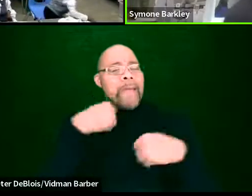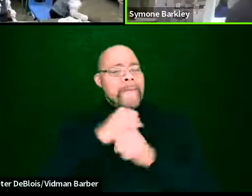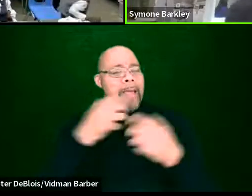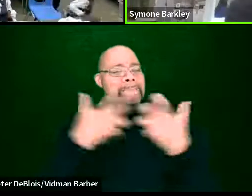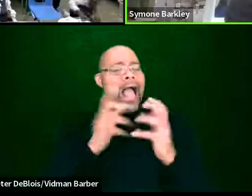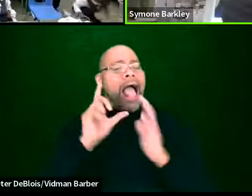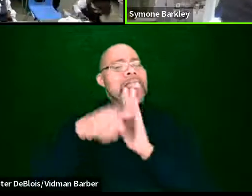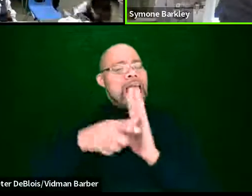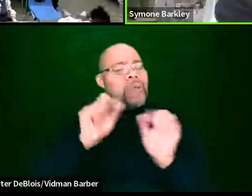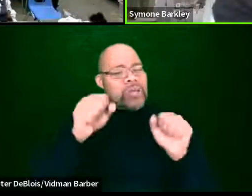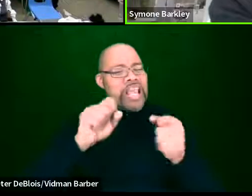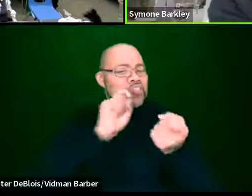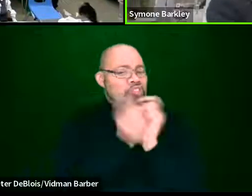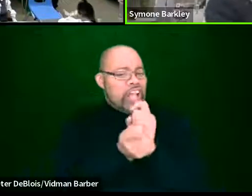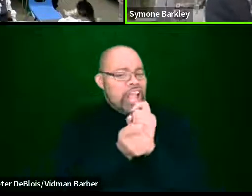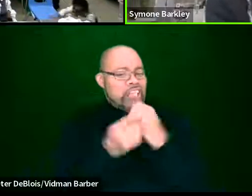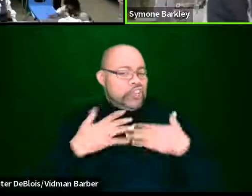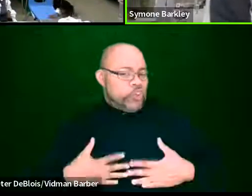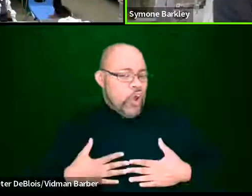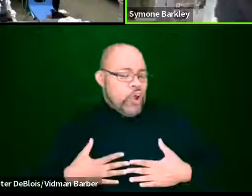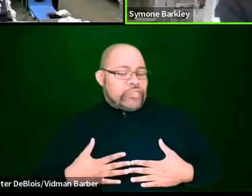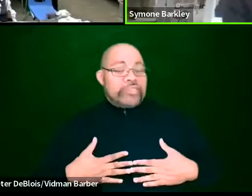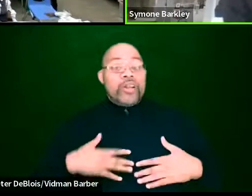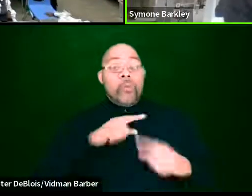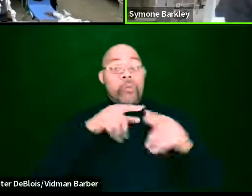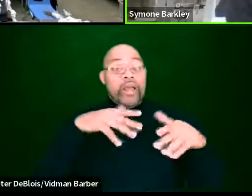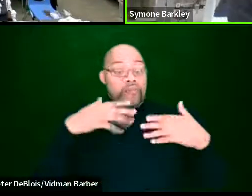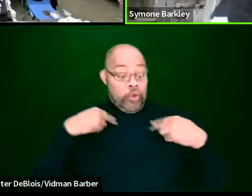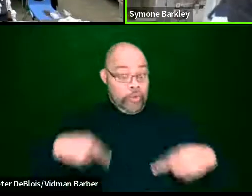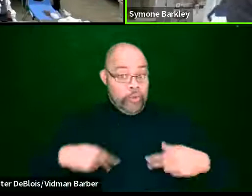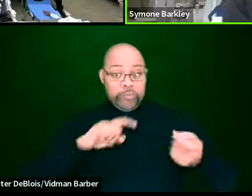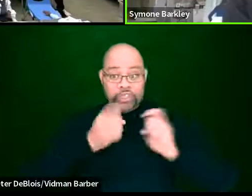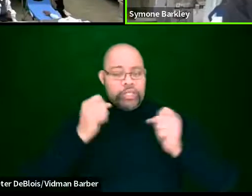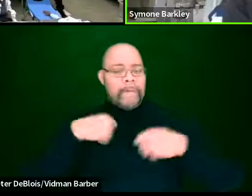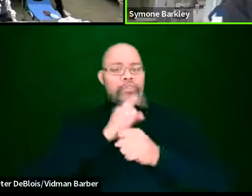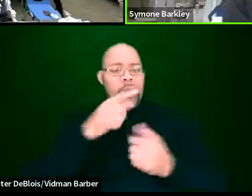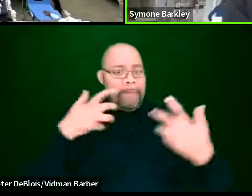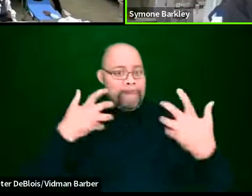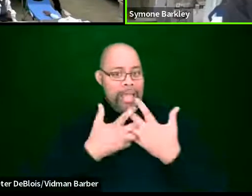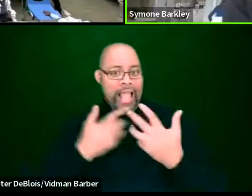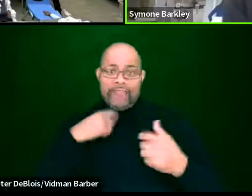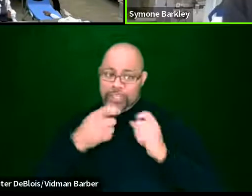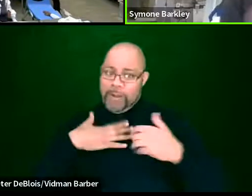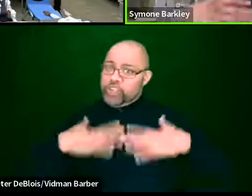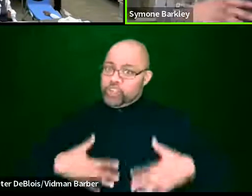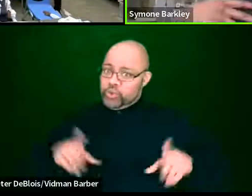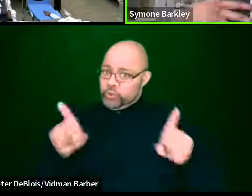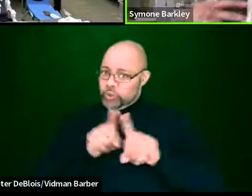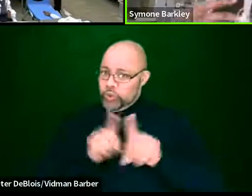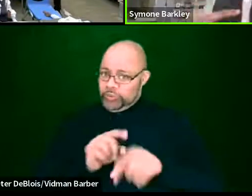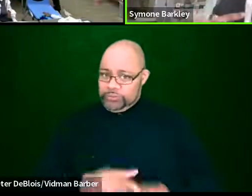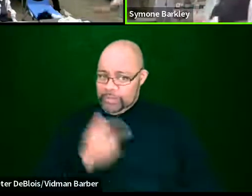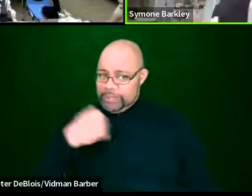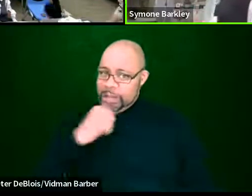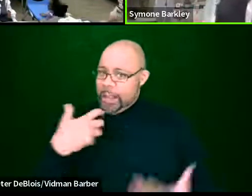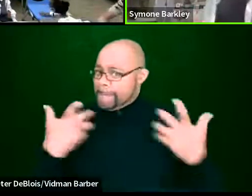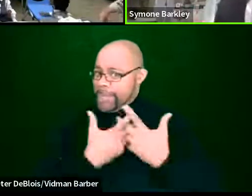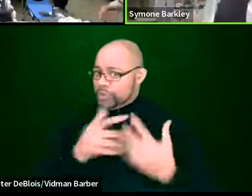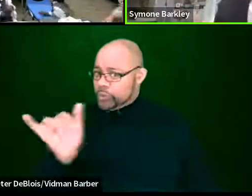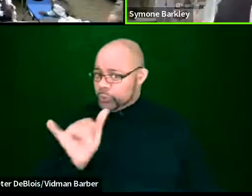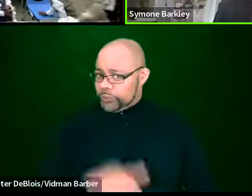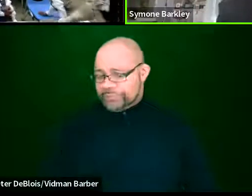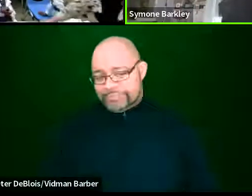later, y'all. You can change your shirt or after you get out your uniform, you can make sure it match. And I'm gonna have to change my shirt because mine doesn't match me